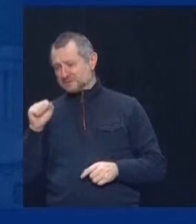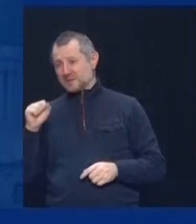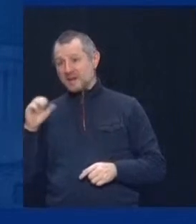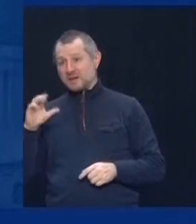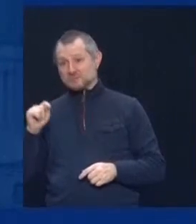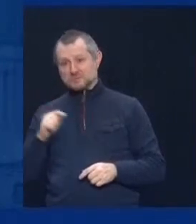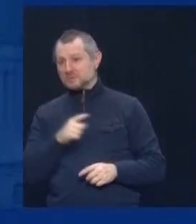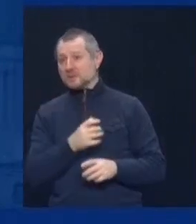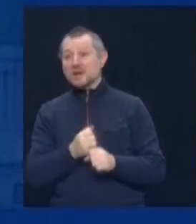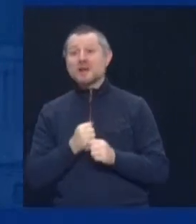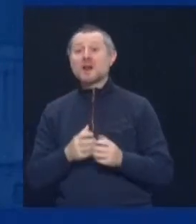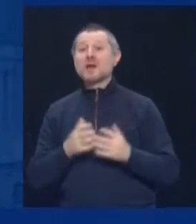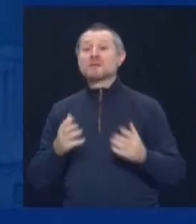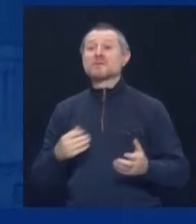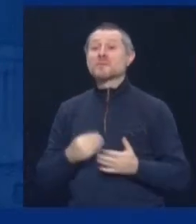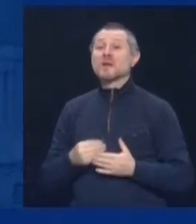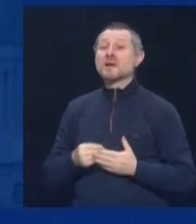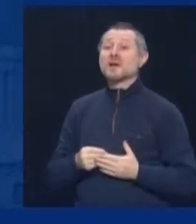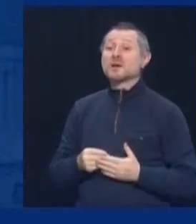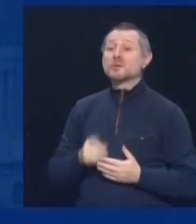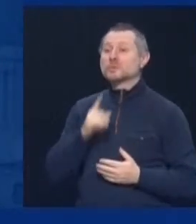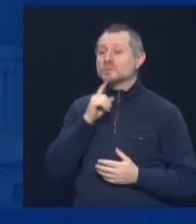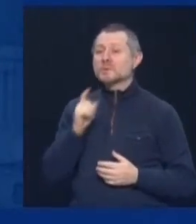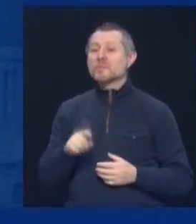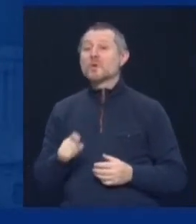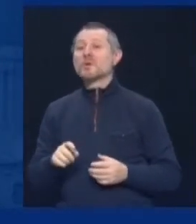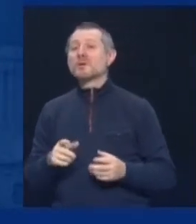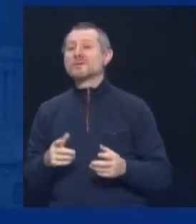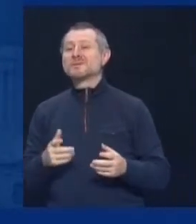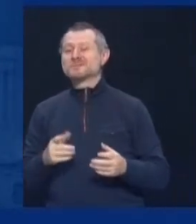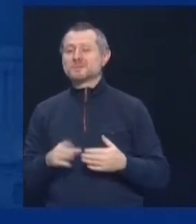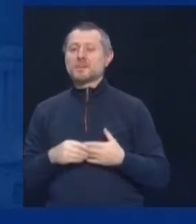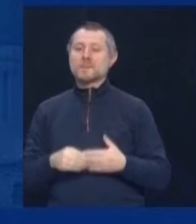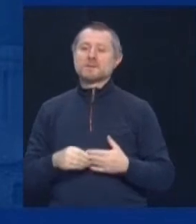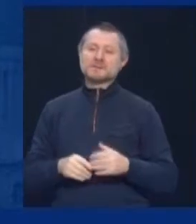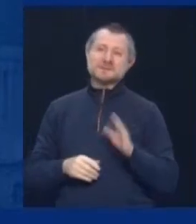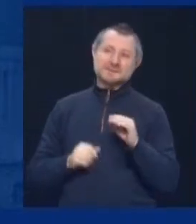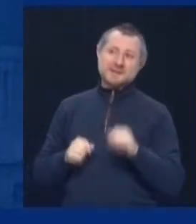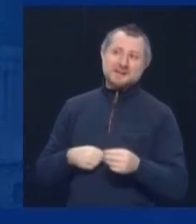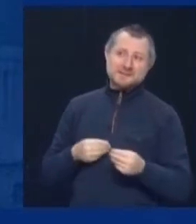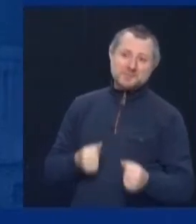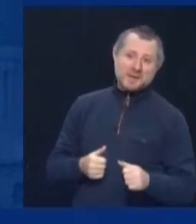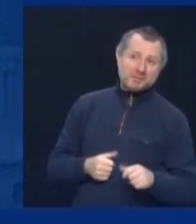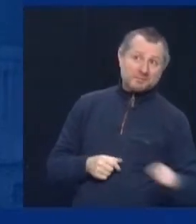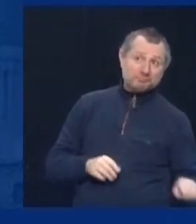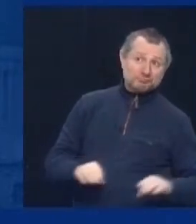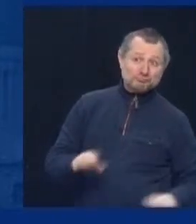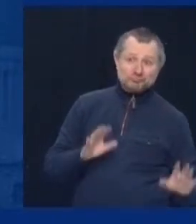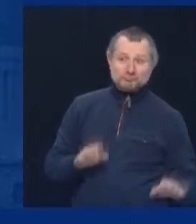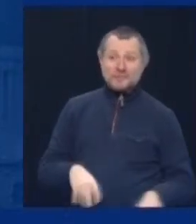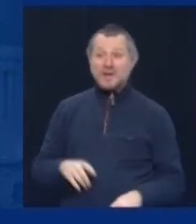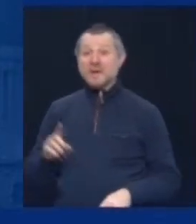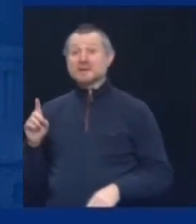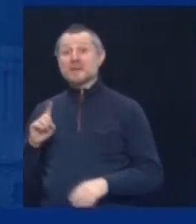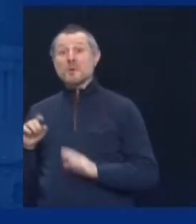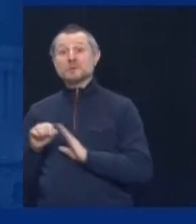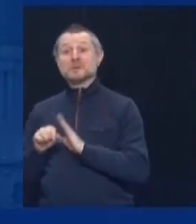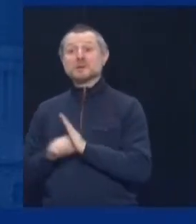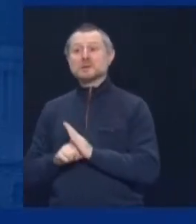so much funding that they need flexibility to be able to spend their money. The Democratic states that were hardest